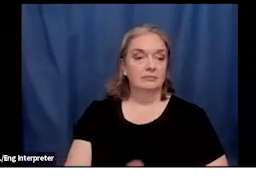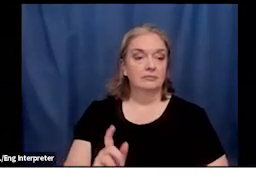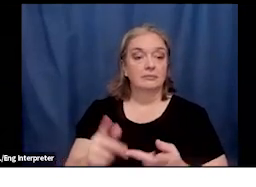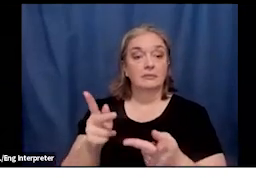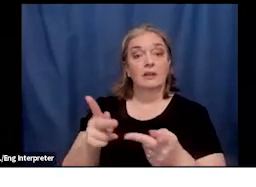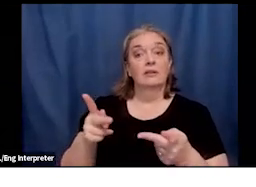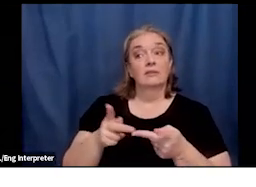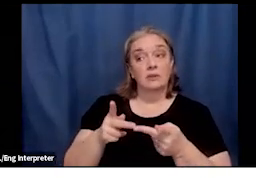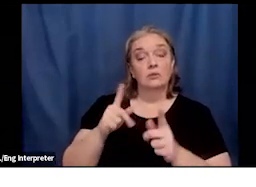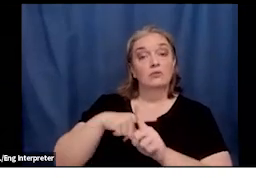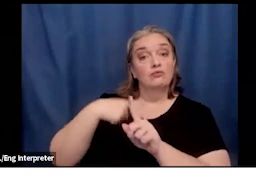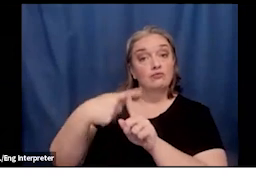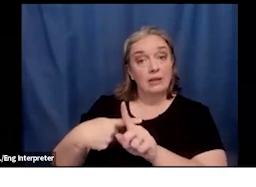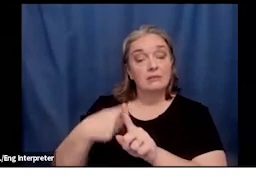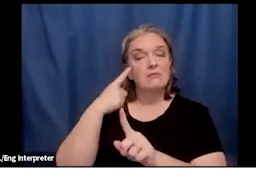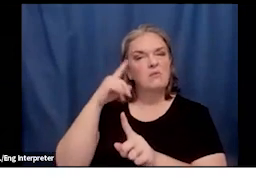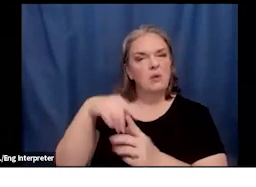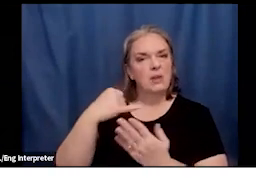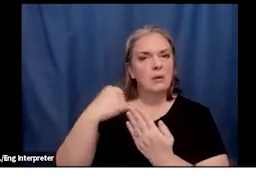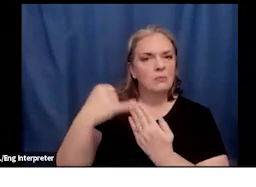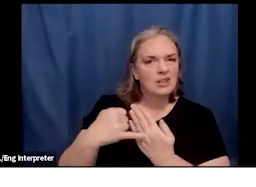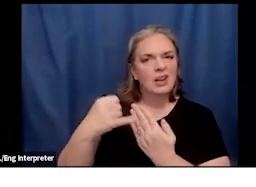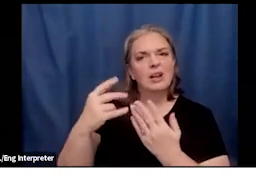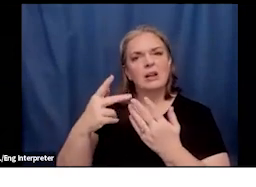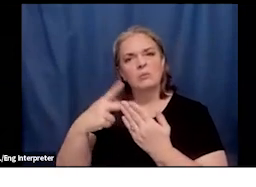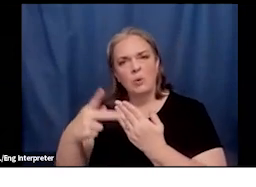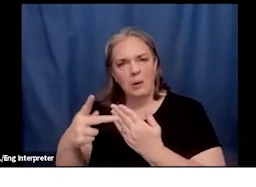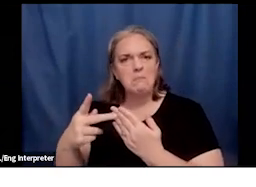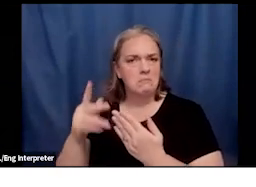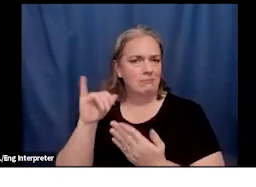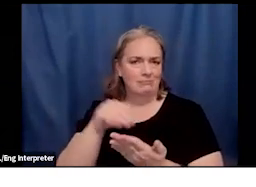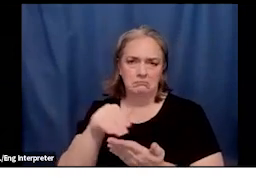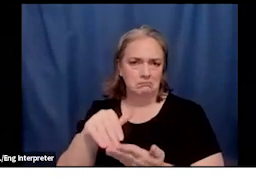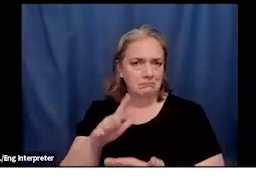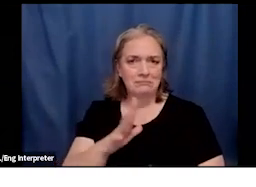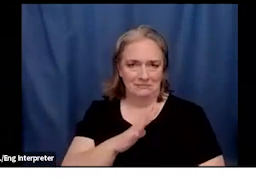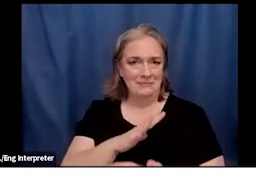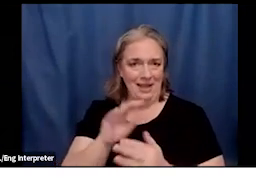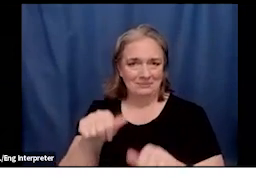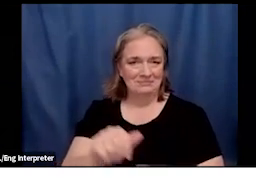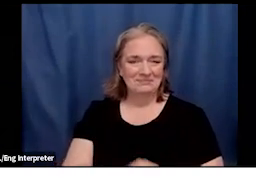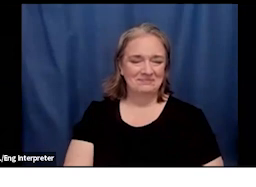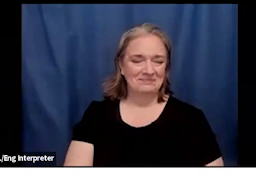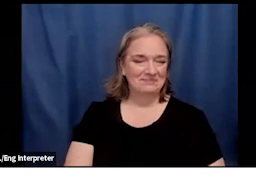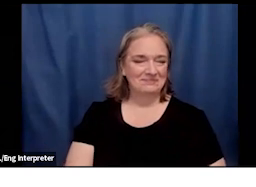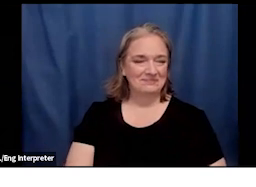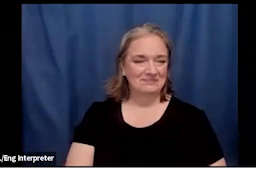space rentals as needed for the project or program is another one that we see really regularly and is eligible for our grant